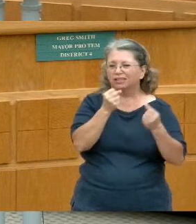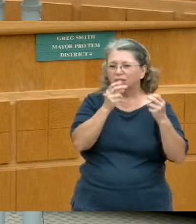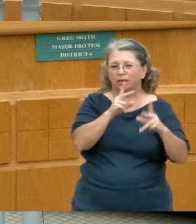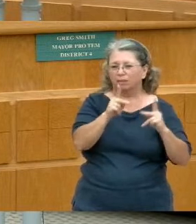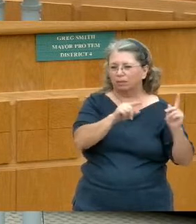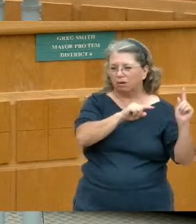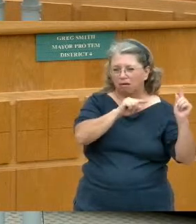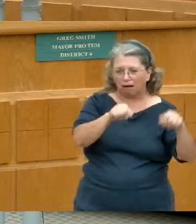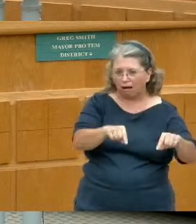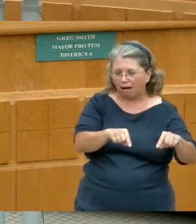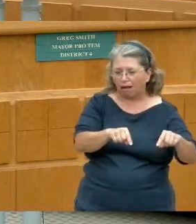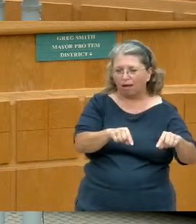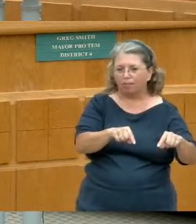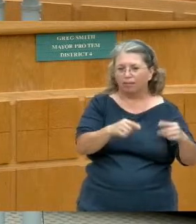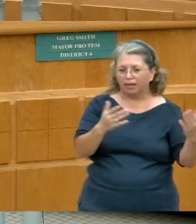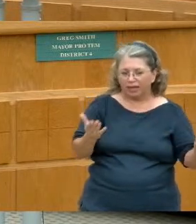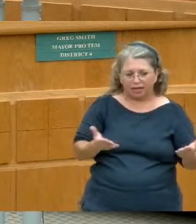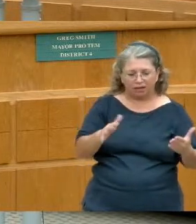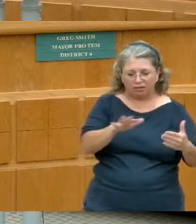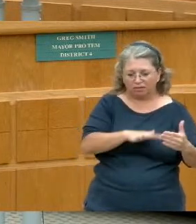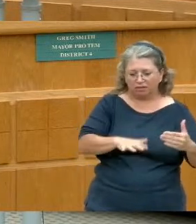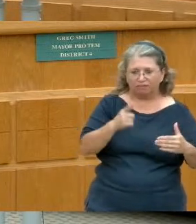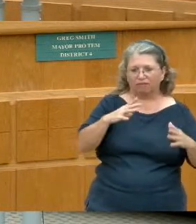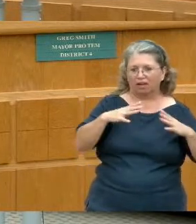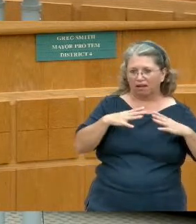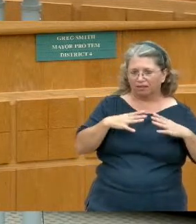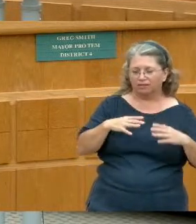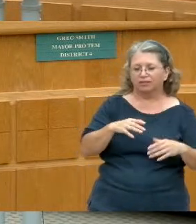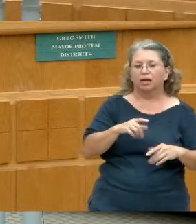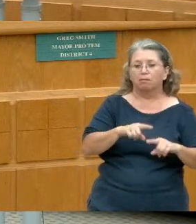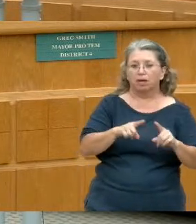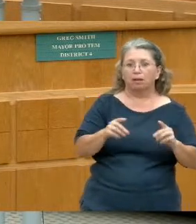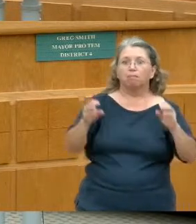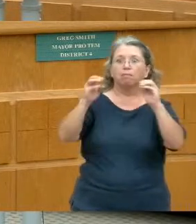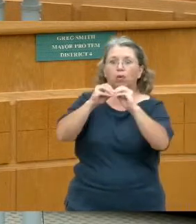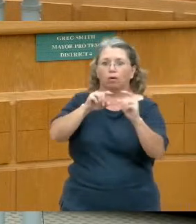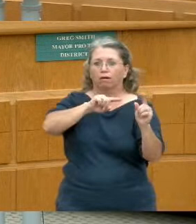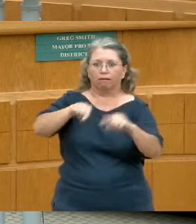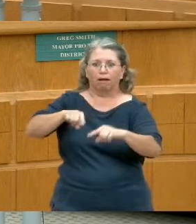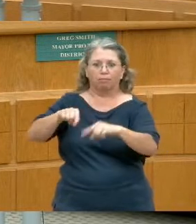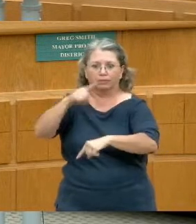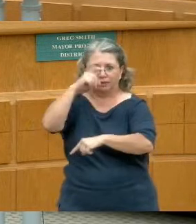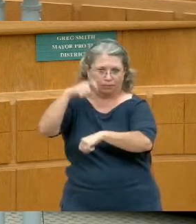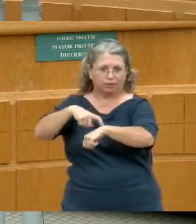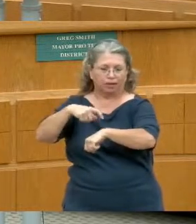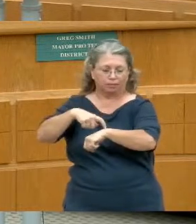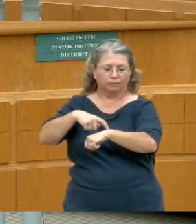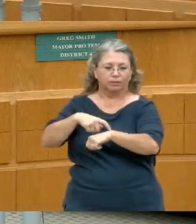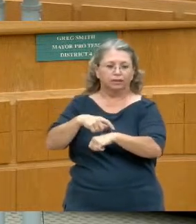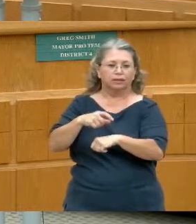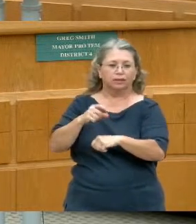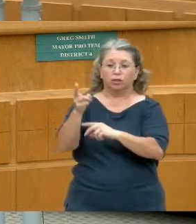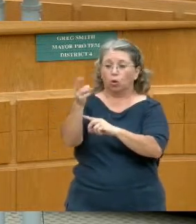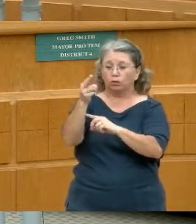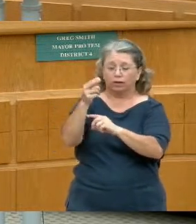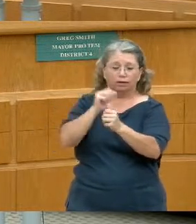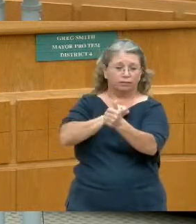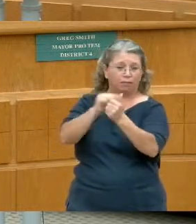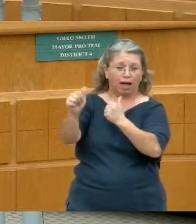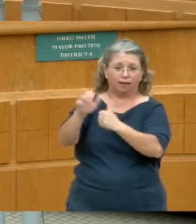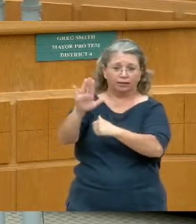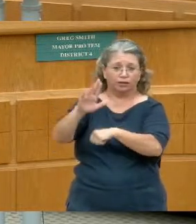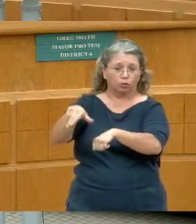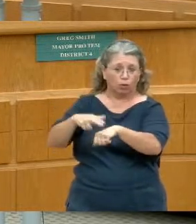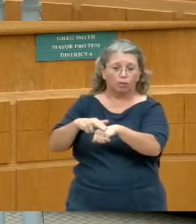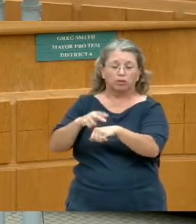in the summertime where we're entering into. So the hotels have crossed that normal threshold and we expect that they're going to keep going higher. Where did these